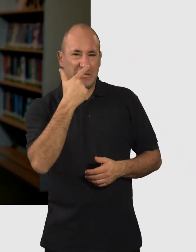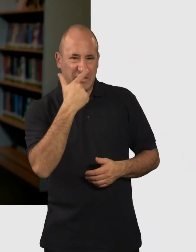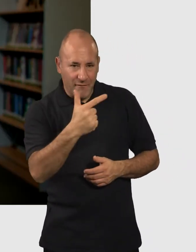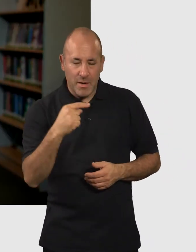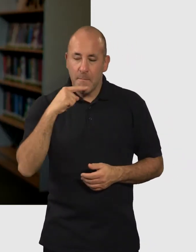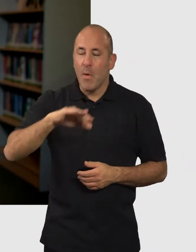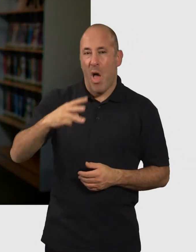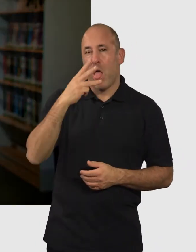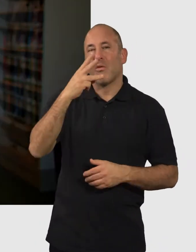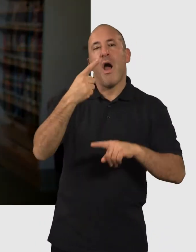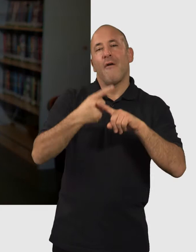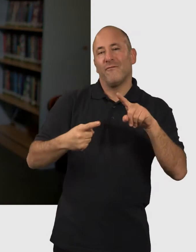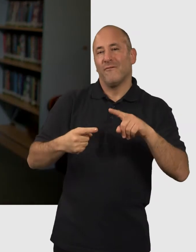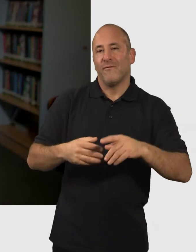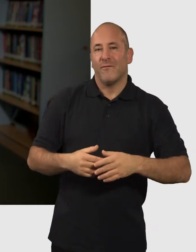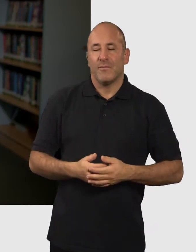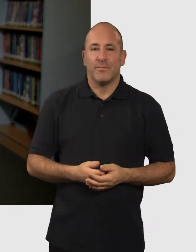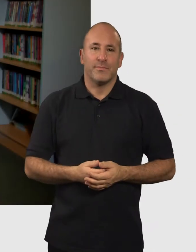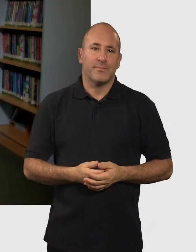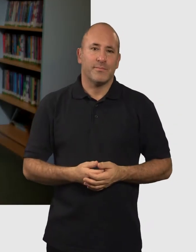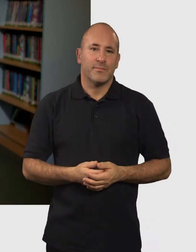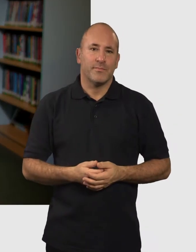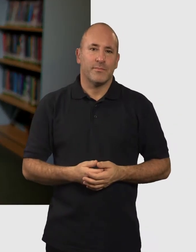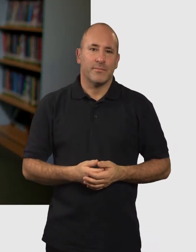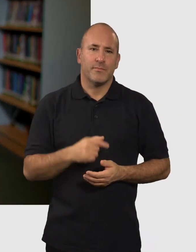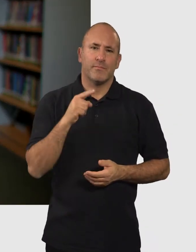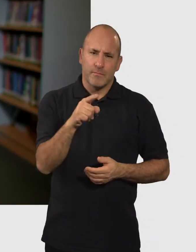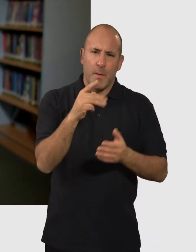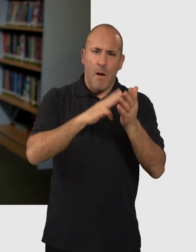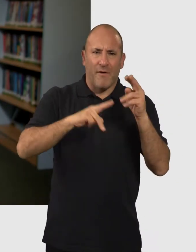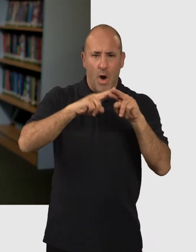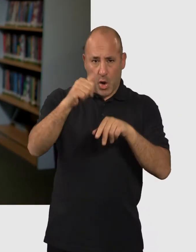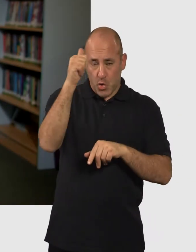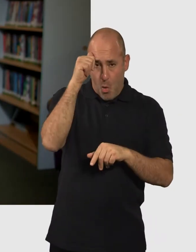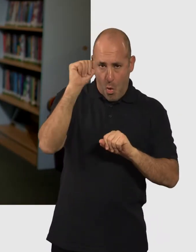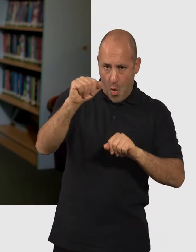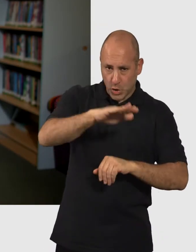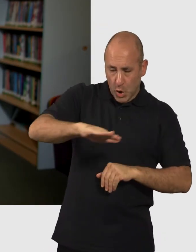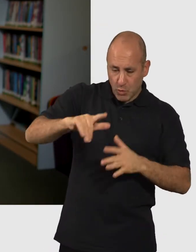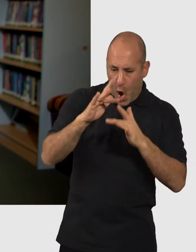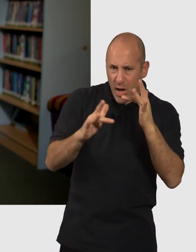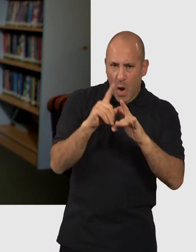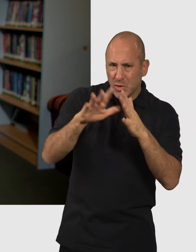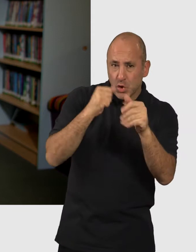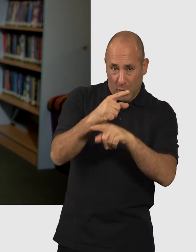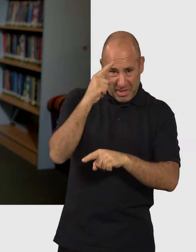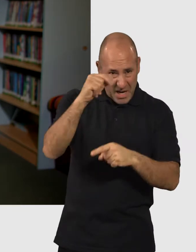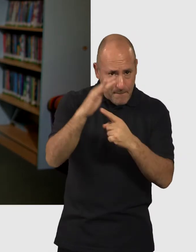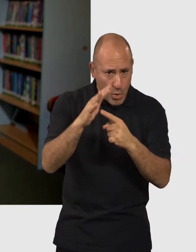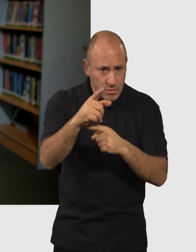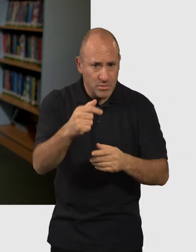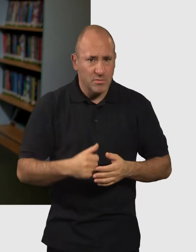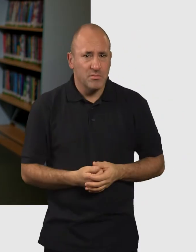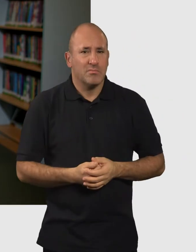I've got a seven-year-old daughter and a boy who's three and a half. Do you think it is important that parents know what their children are doing online?